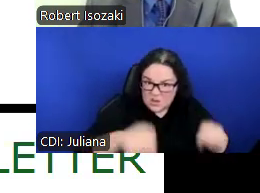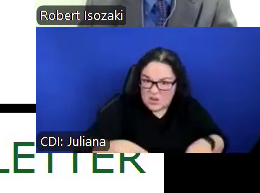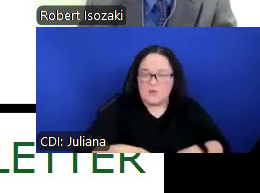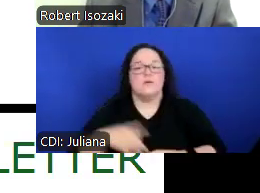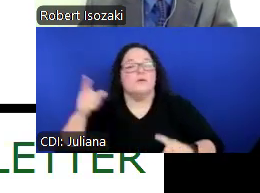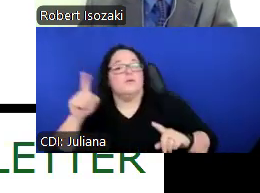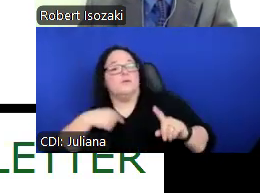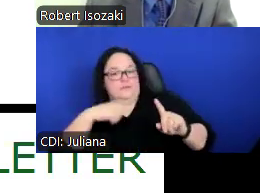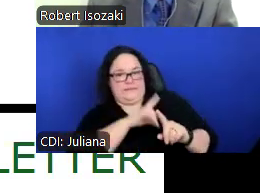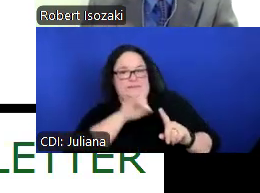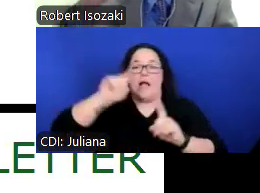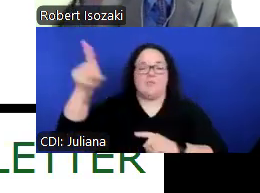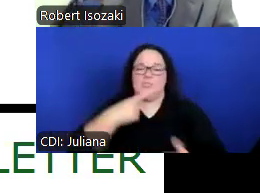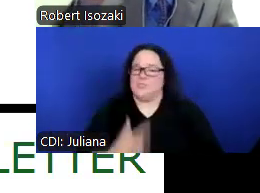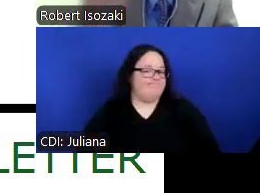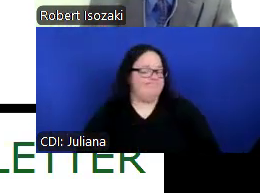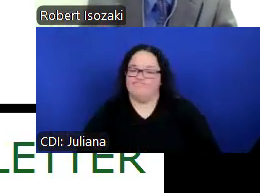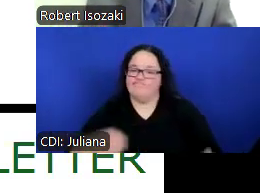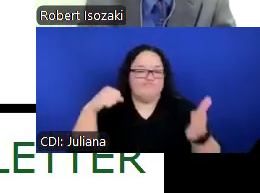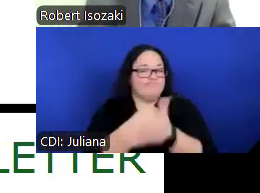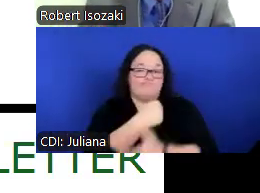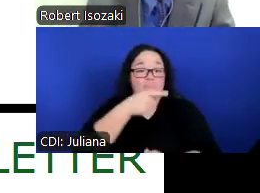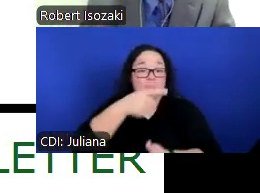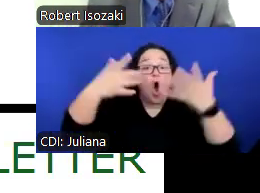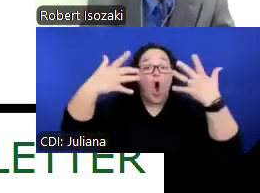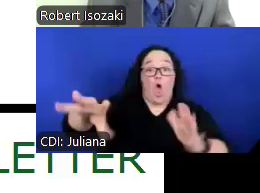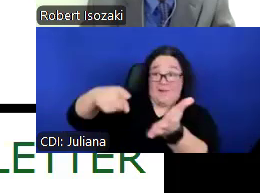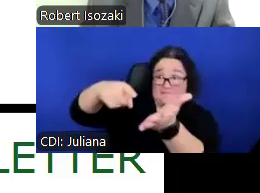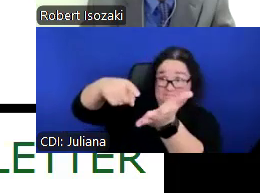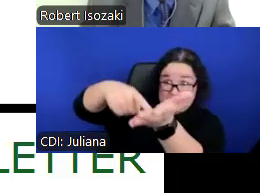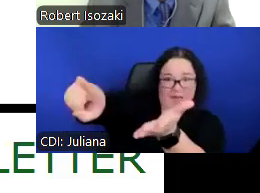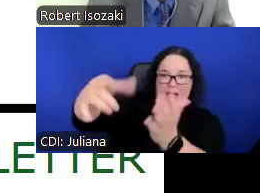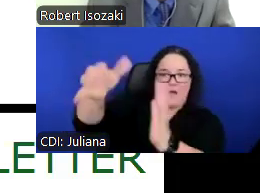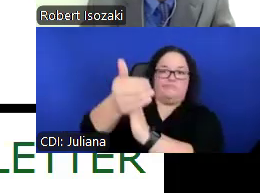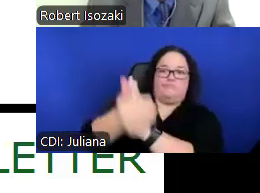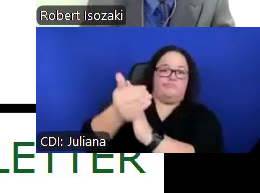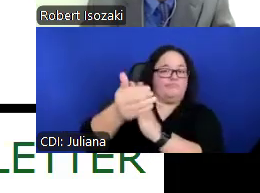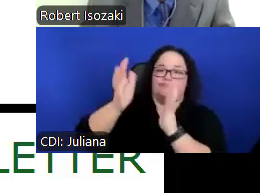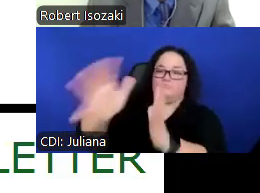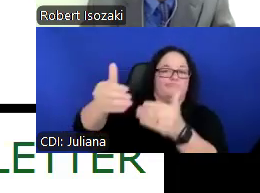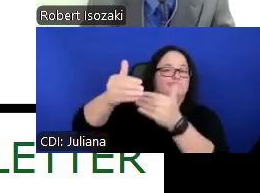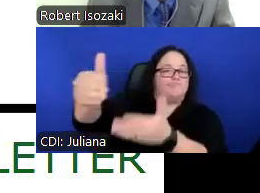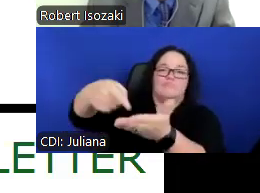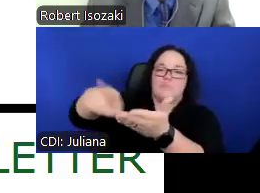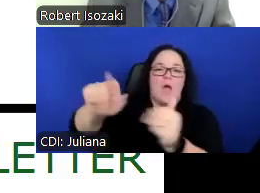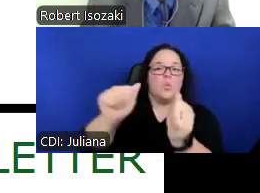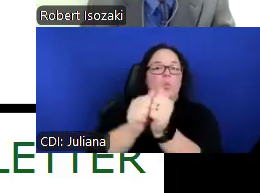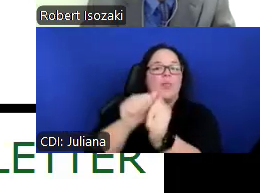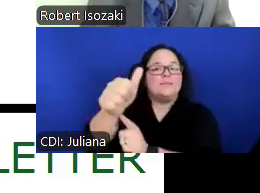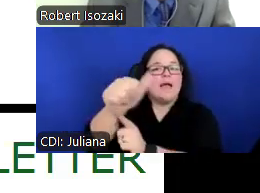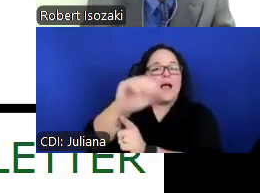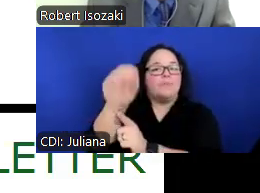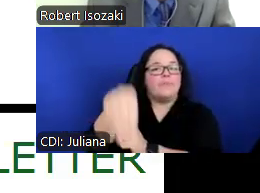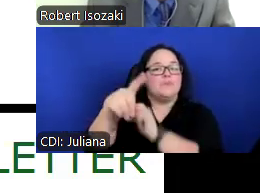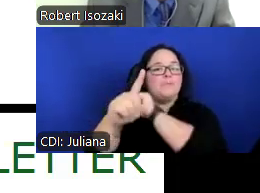not protected or deferred, and they would still need to pay the taxes with a 10% penalty since it wasn't paid on time.